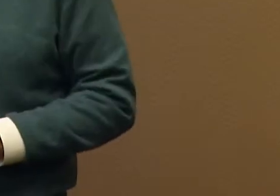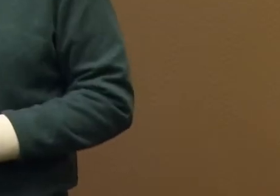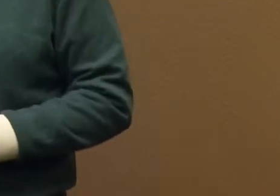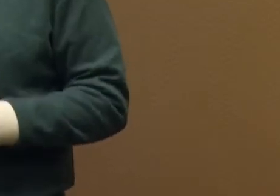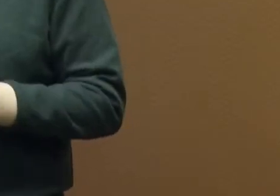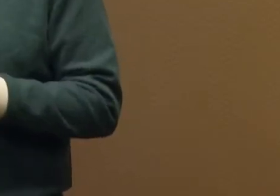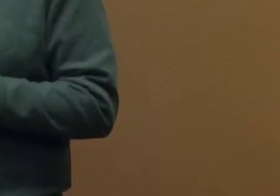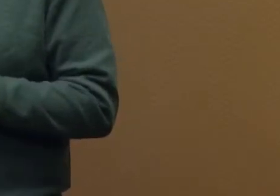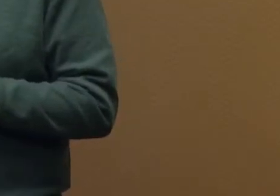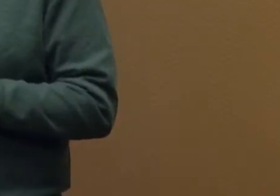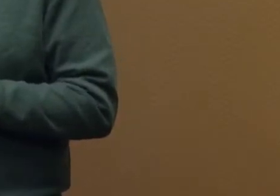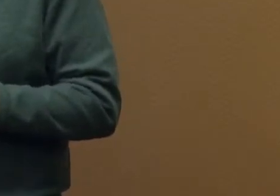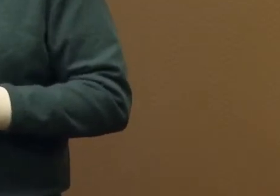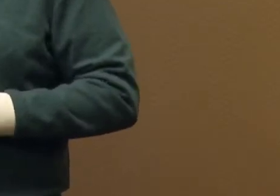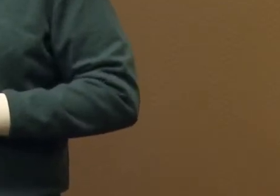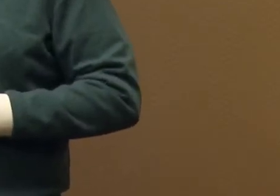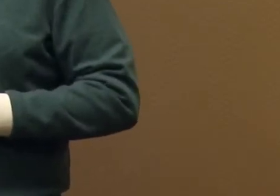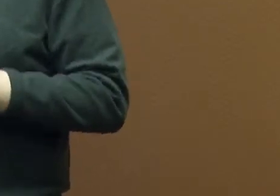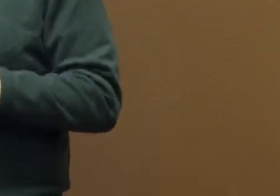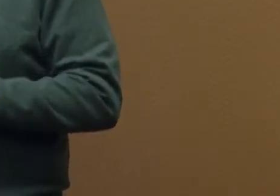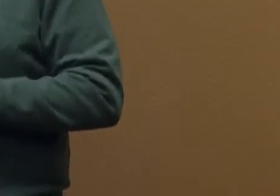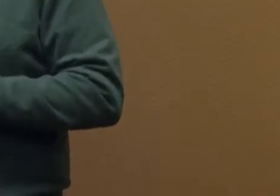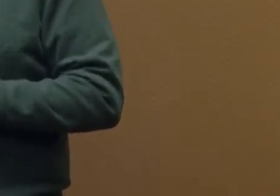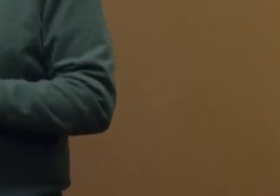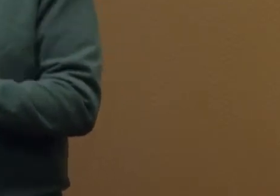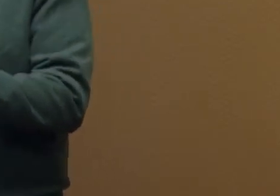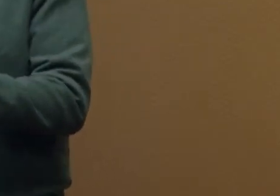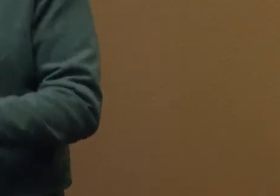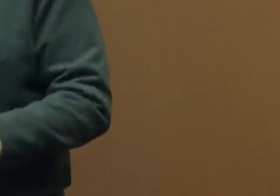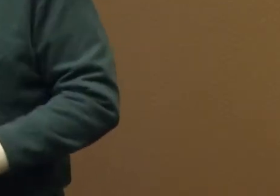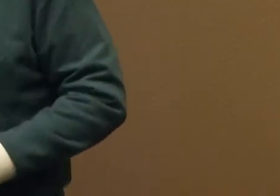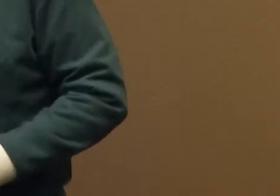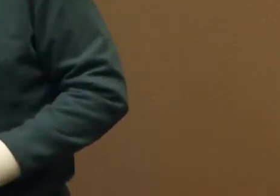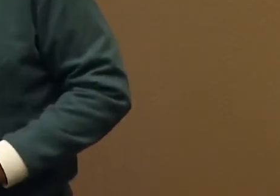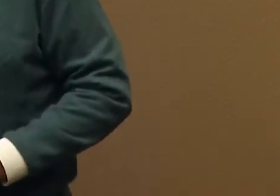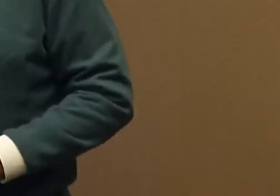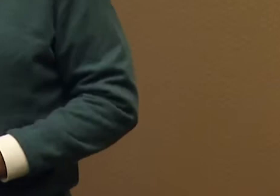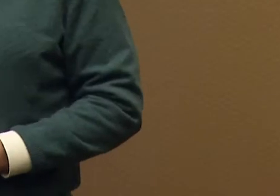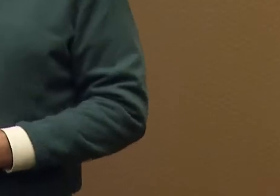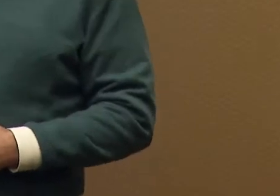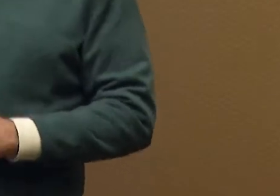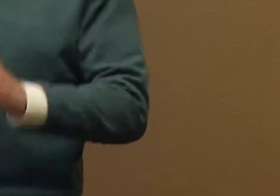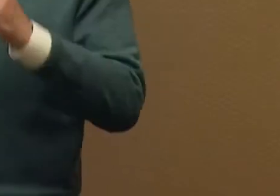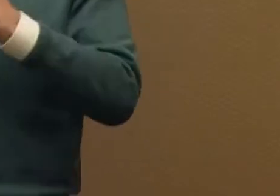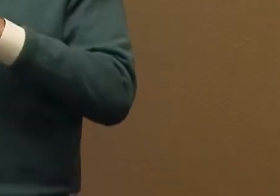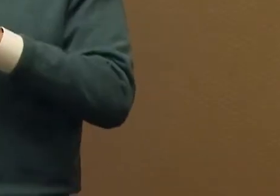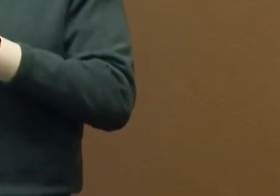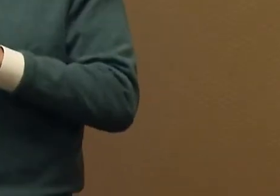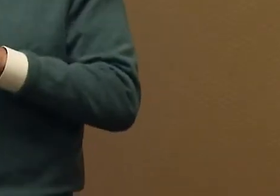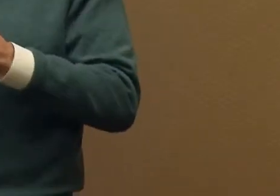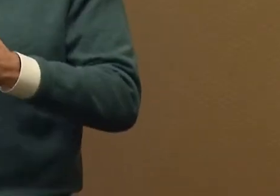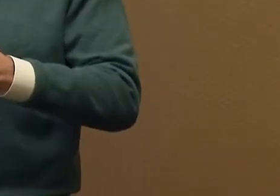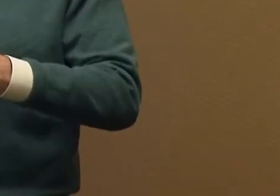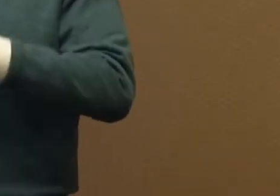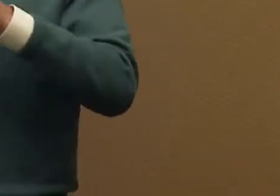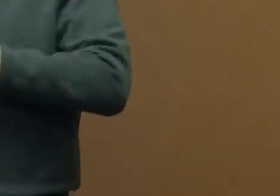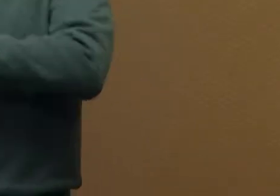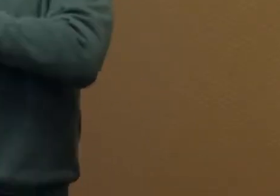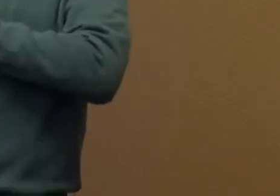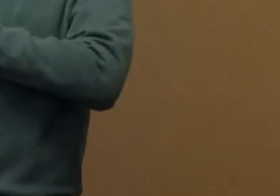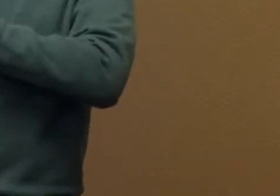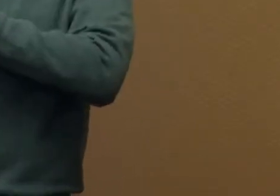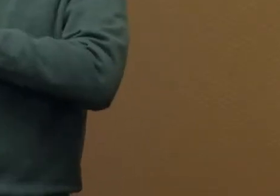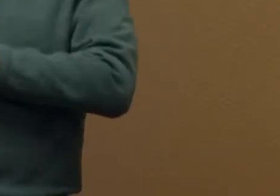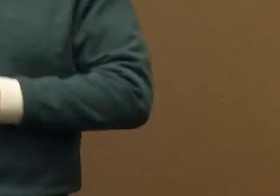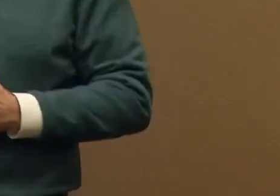go back. I just want clear communication throughout the day. Also, the interpreters and I agreed